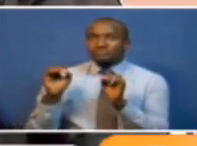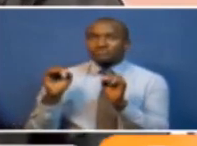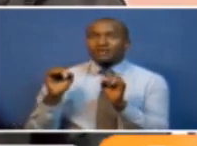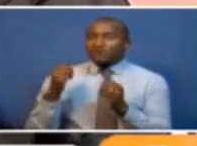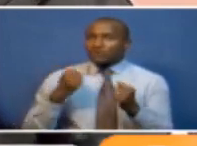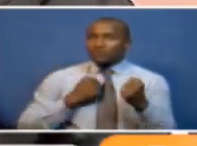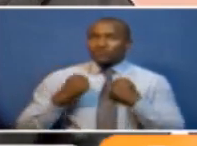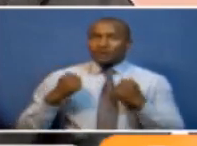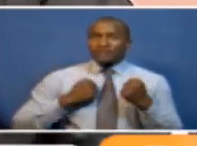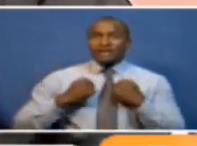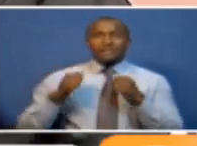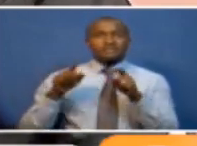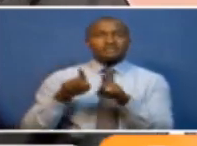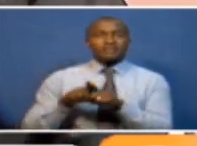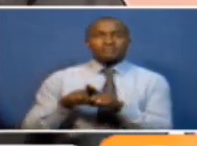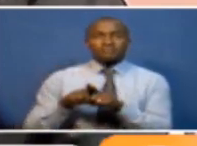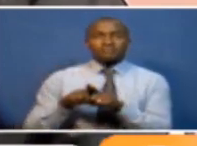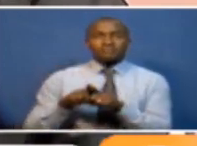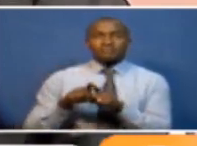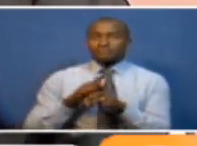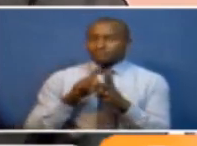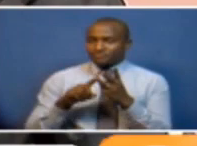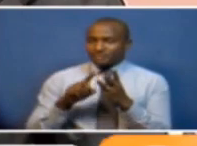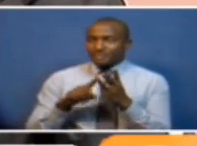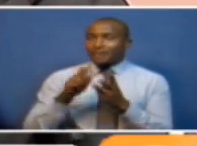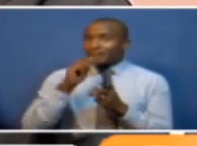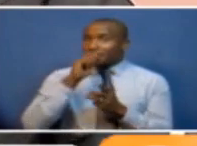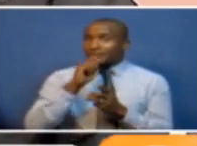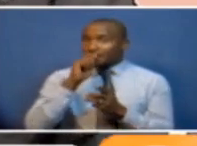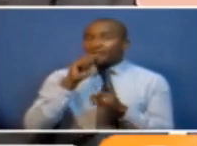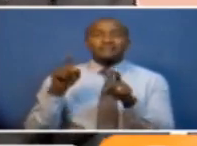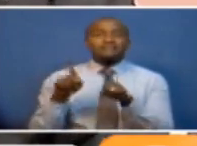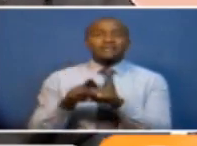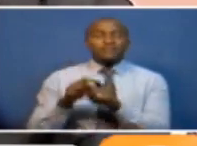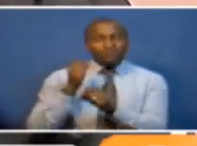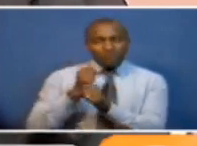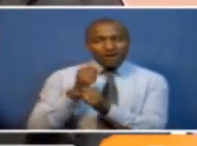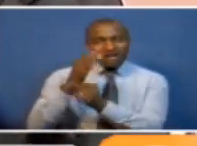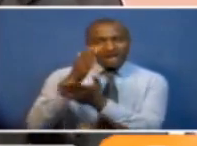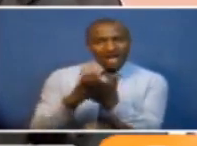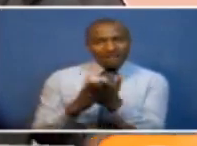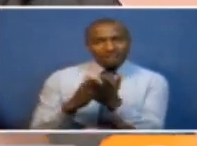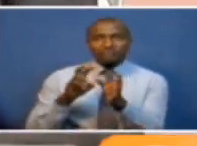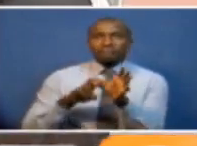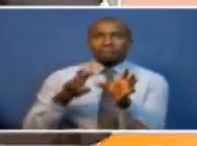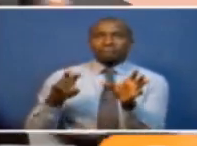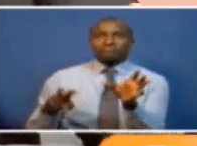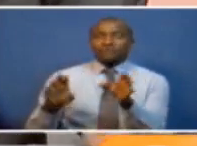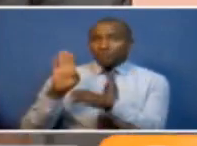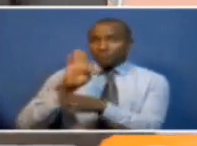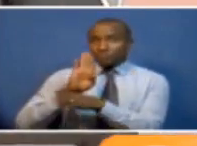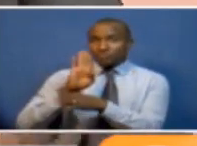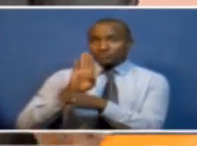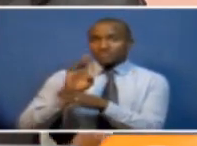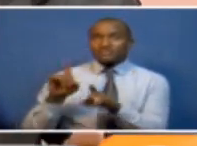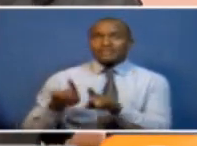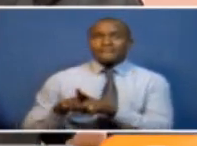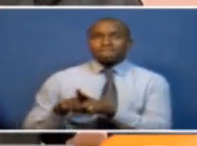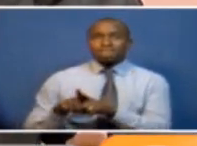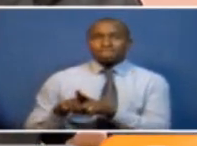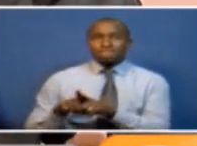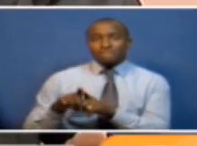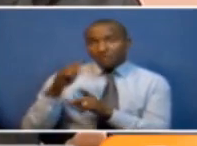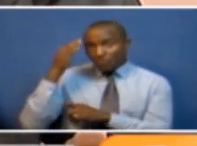Uganda. We have had some challenges in Tanzania. We've had some challenges in Burundi, because we have got